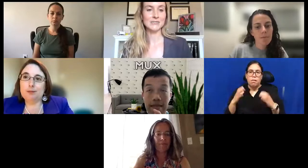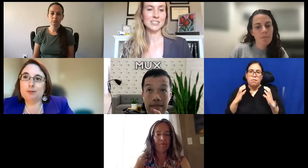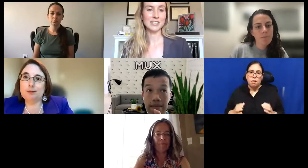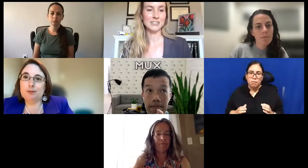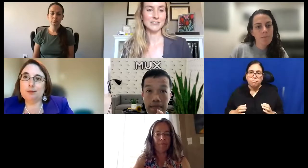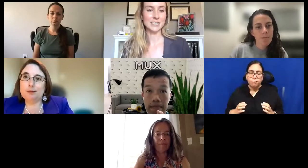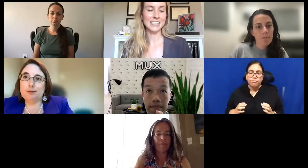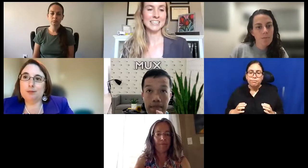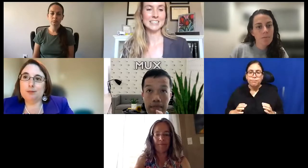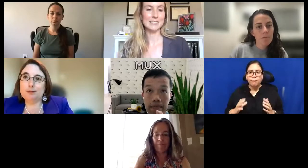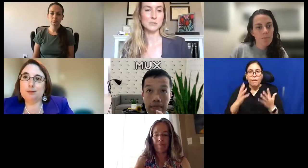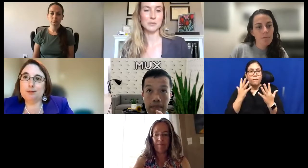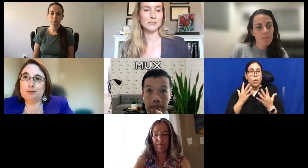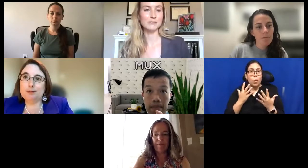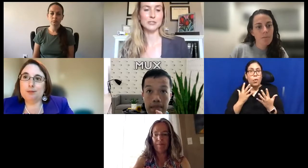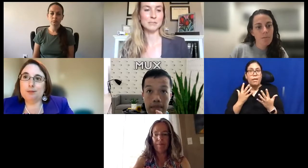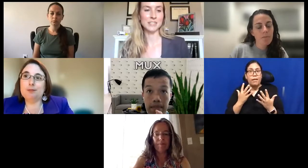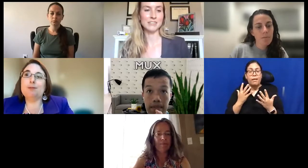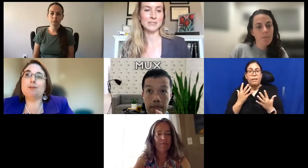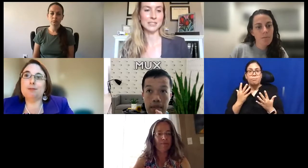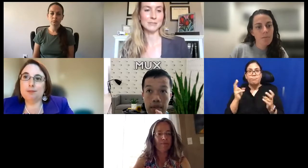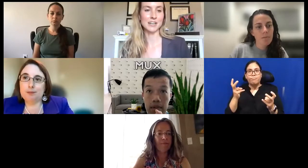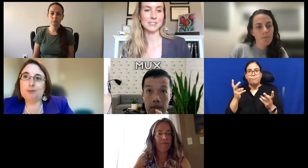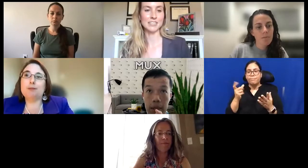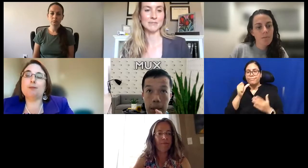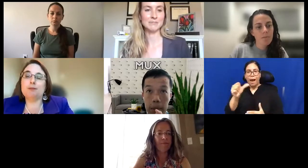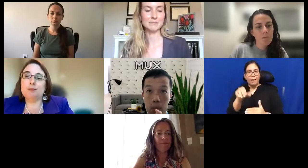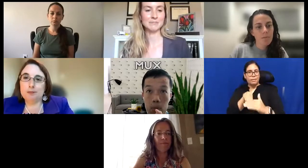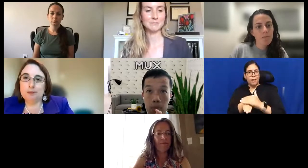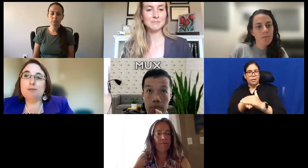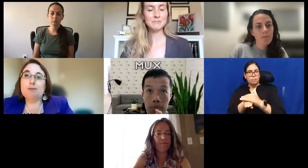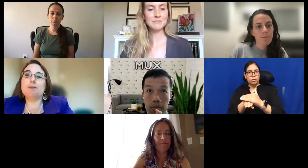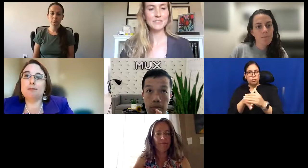face really kind of inaccessible treatment when it comes to housing.